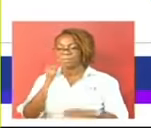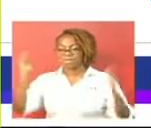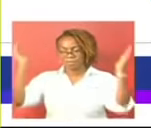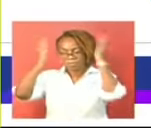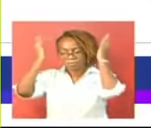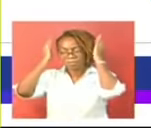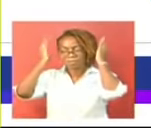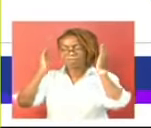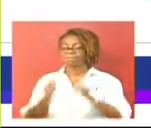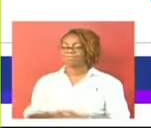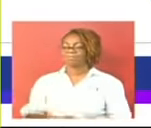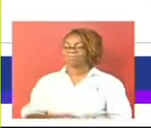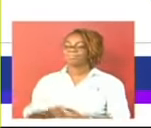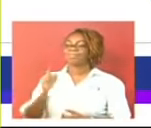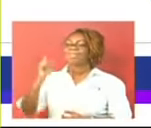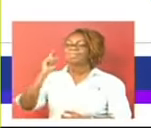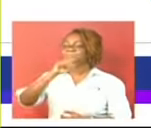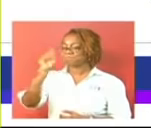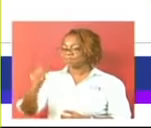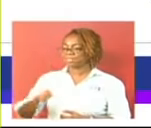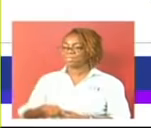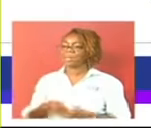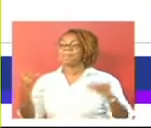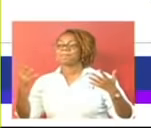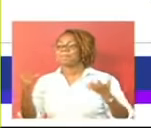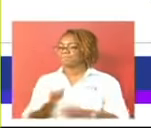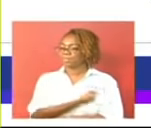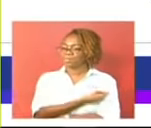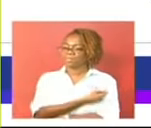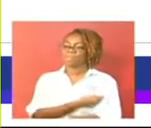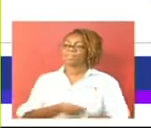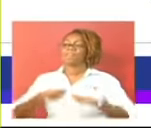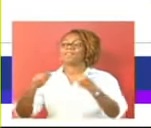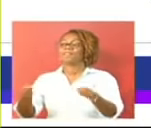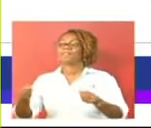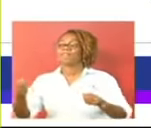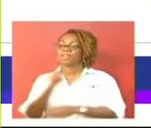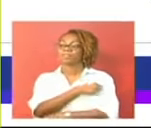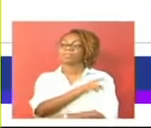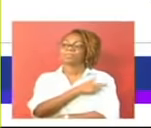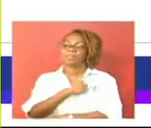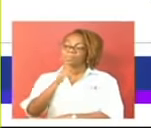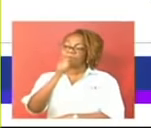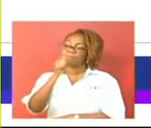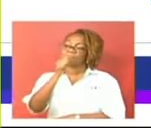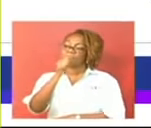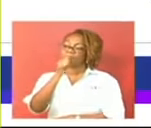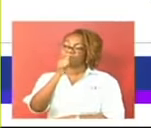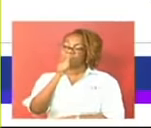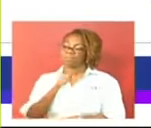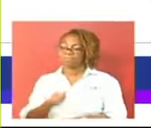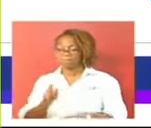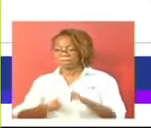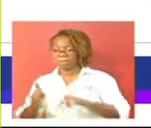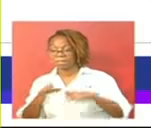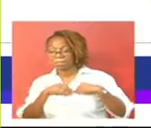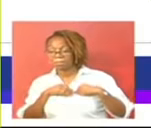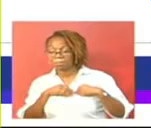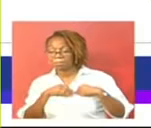one is how many vaccines have been given to private hospitals thus far, and what has the uptake been like? And the